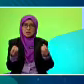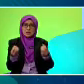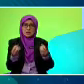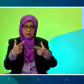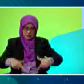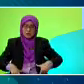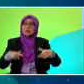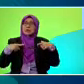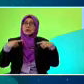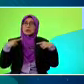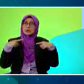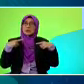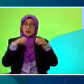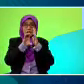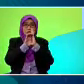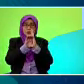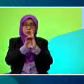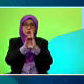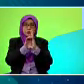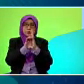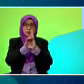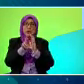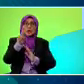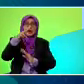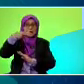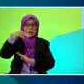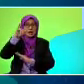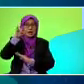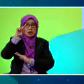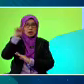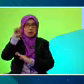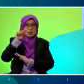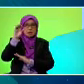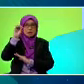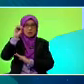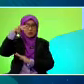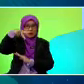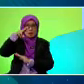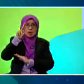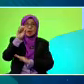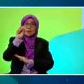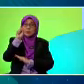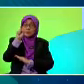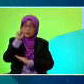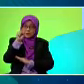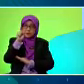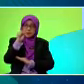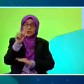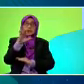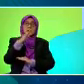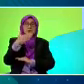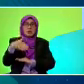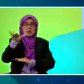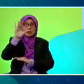and the examples of fungi are rhizospores, or the common bread mold, yeast that we use to make